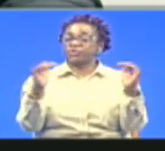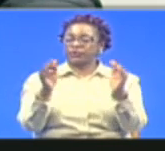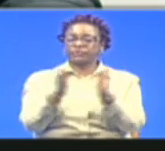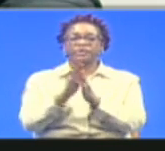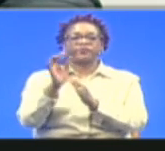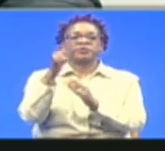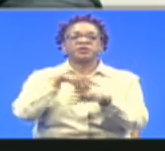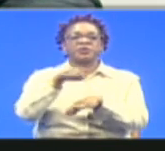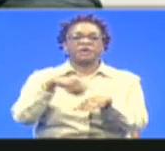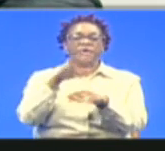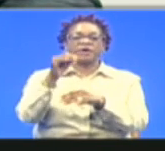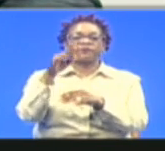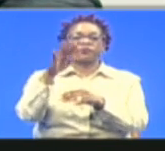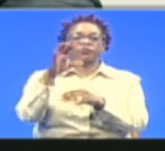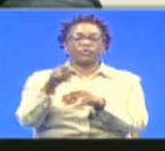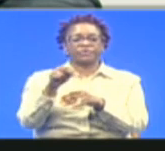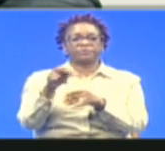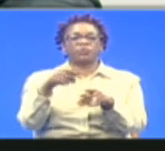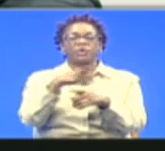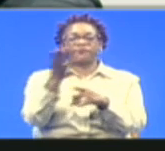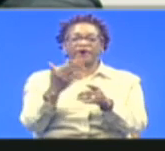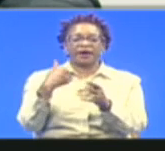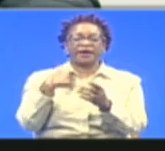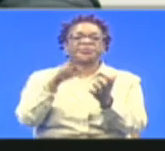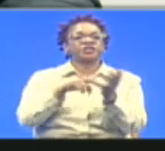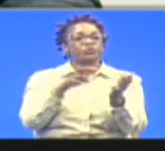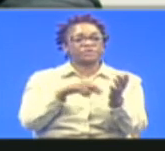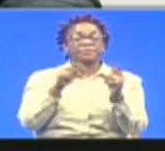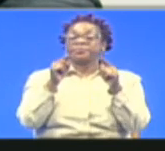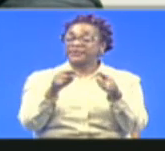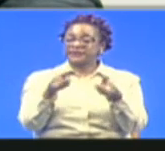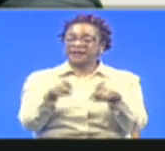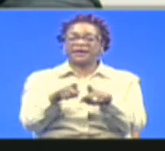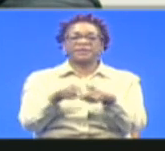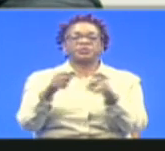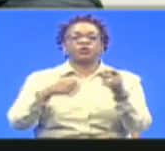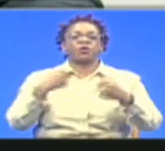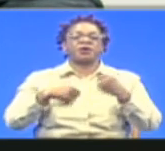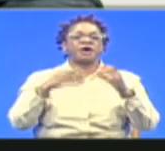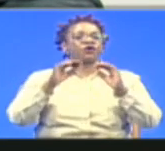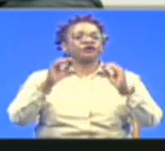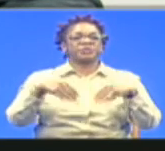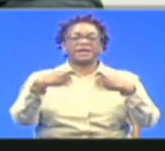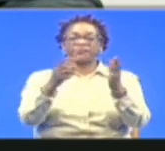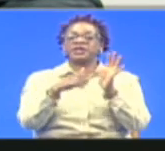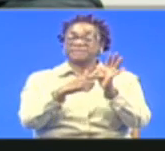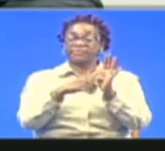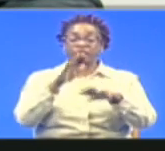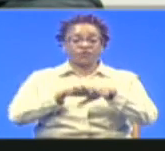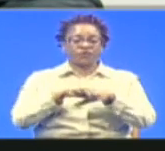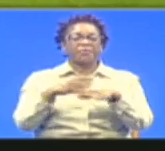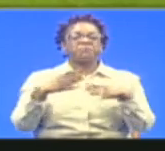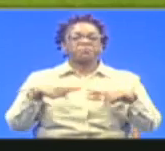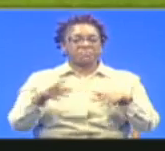leg AFCON Under 20 qualifier played in Machakos. This, as the Rwandan coach provided an example for good people